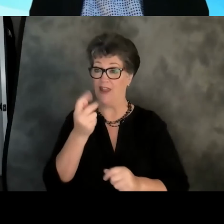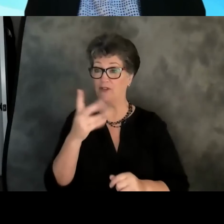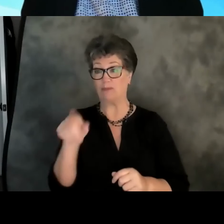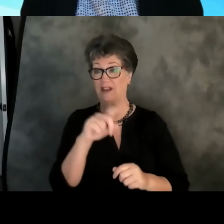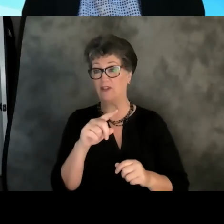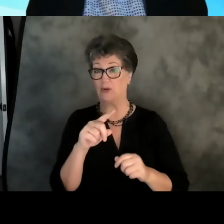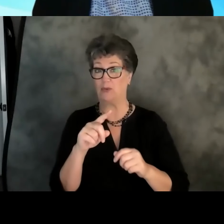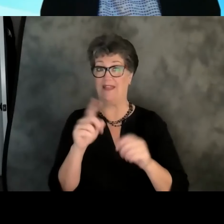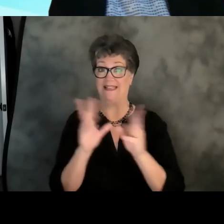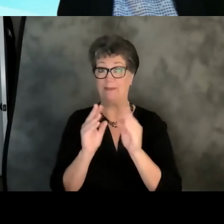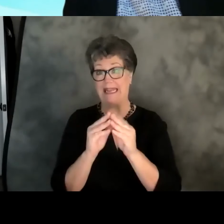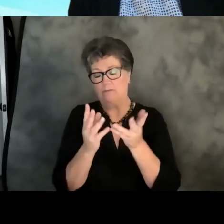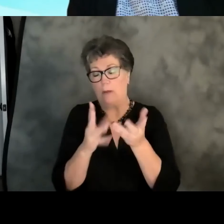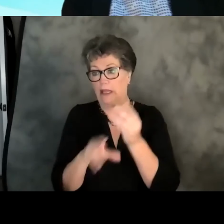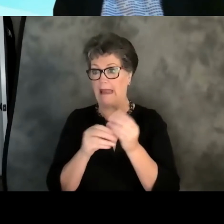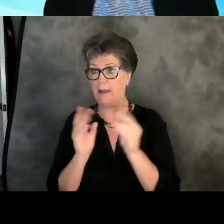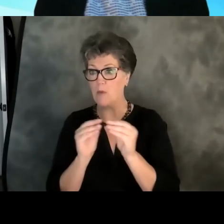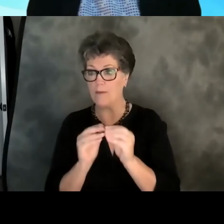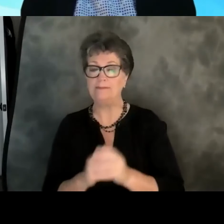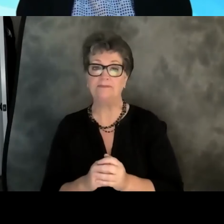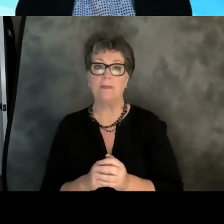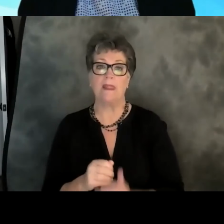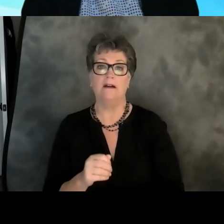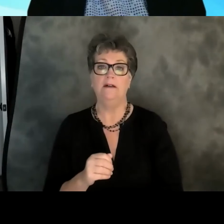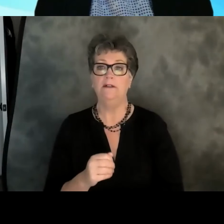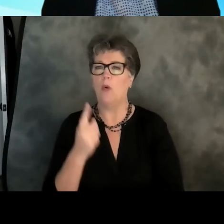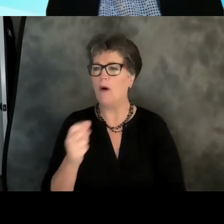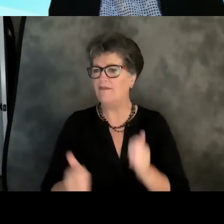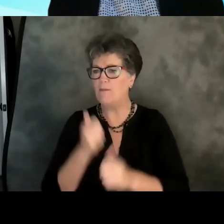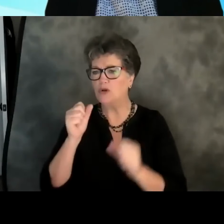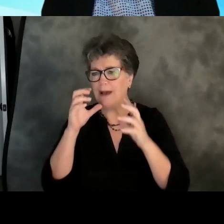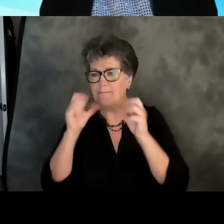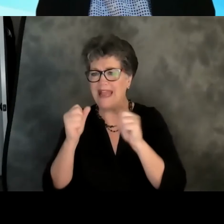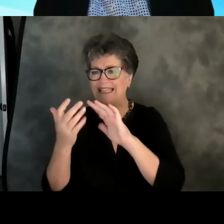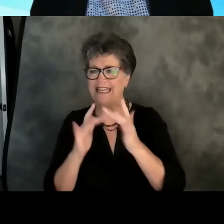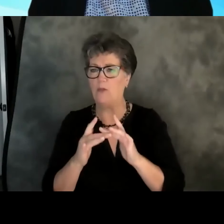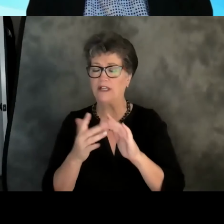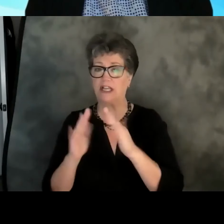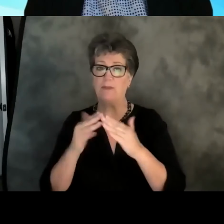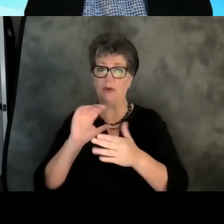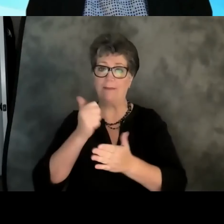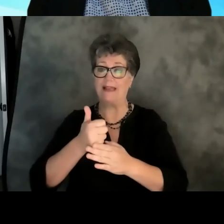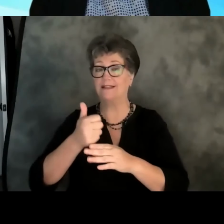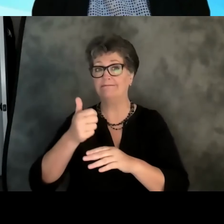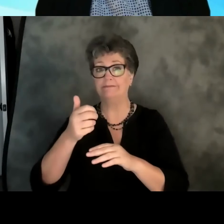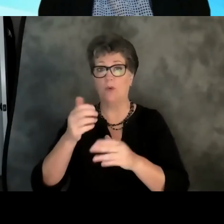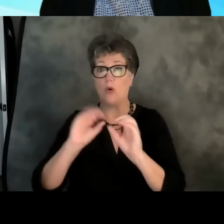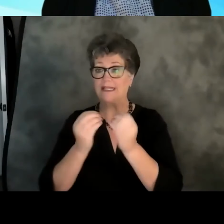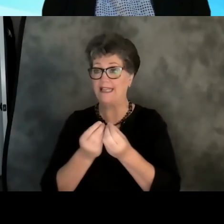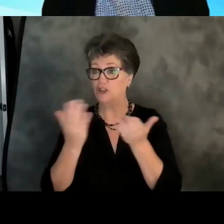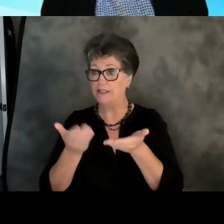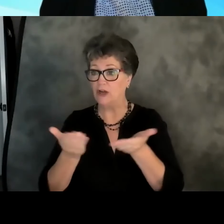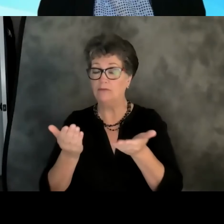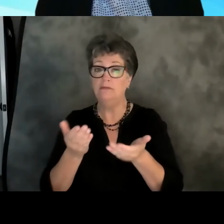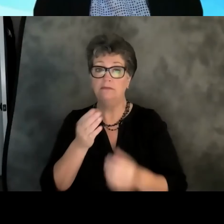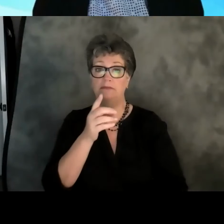people on this call can add more. So we've got just one of the most amazing networks of community-based organizations in the state who really